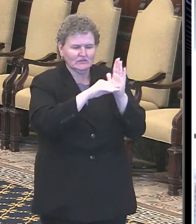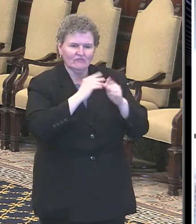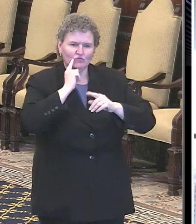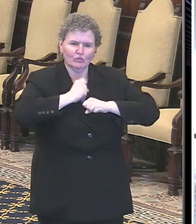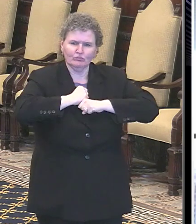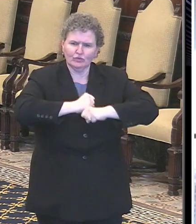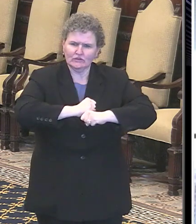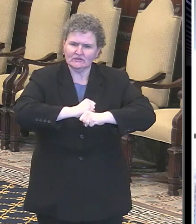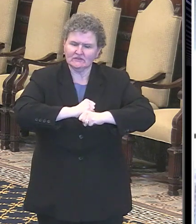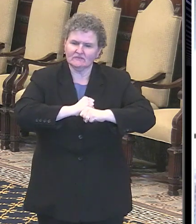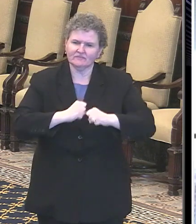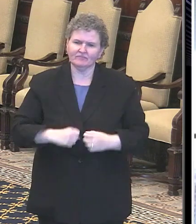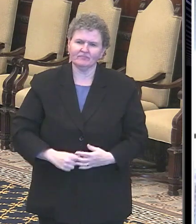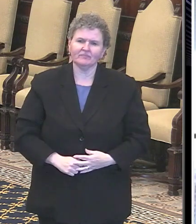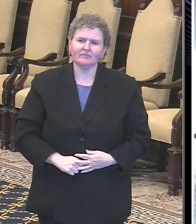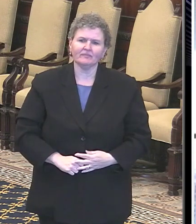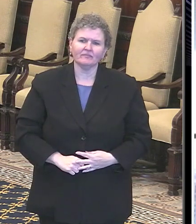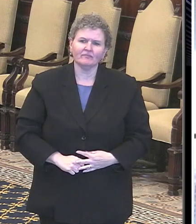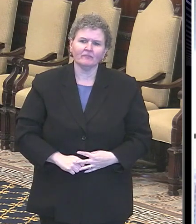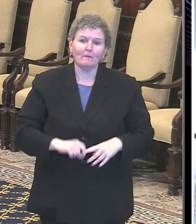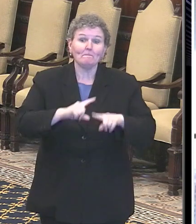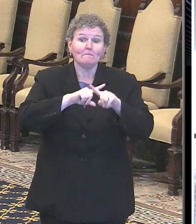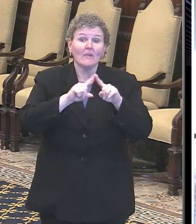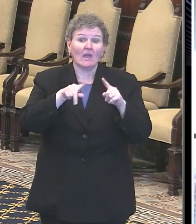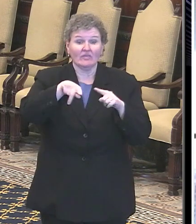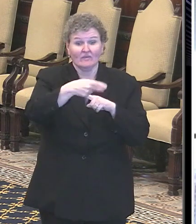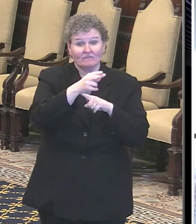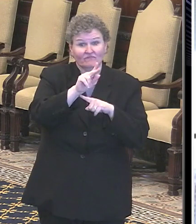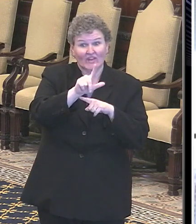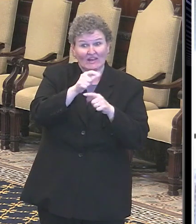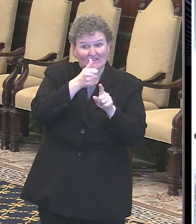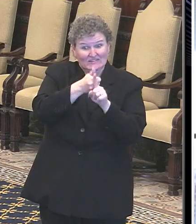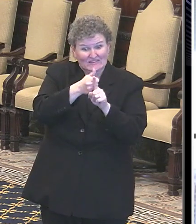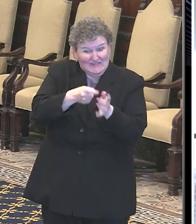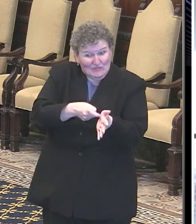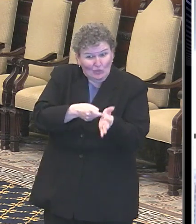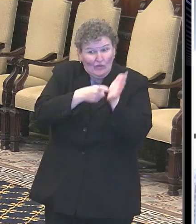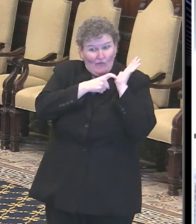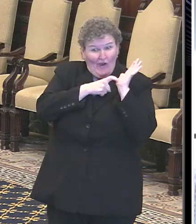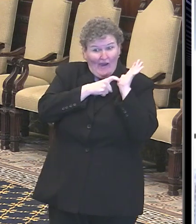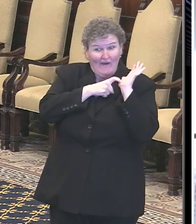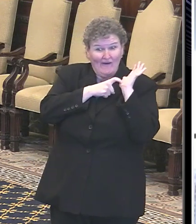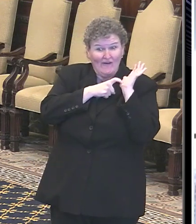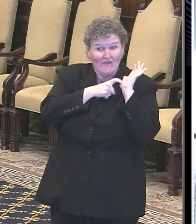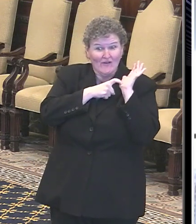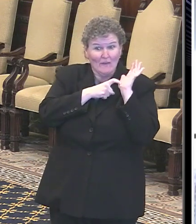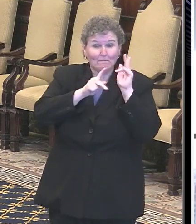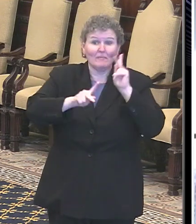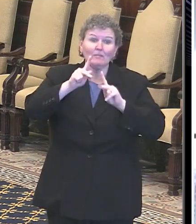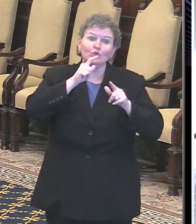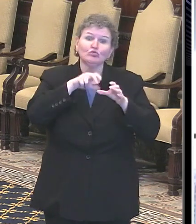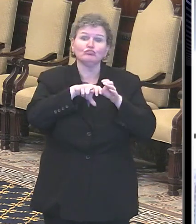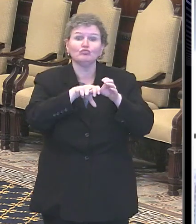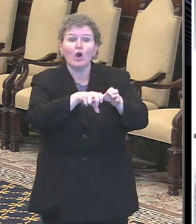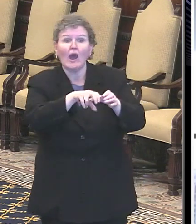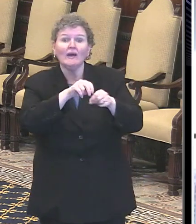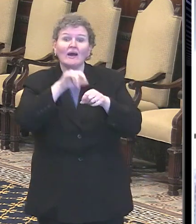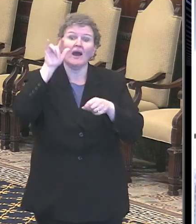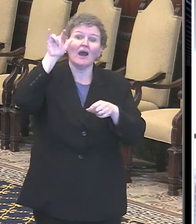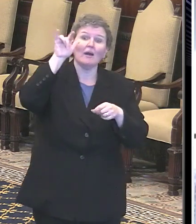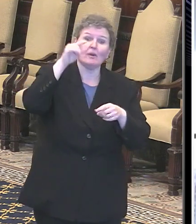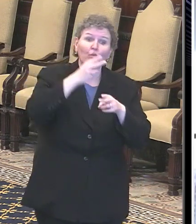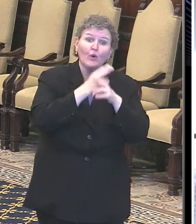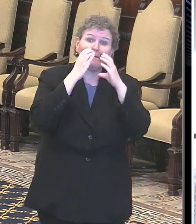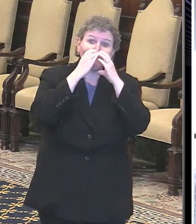Unfortunately, there's currently no PHL specific requirement for passengers to wear face masks, as that effort would have to be coordinated with